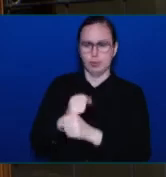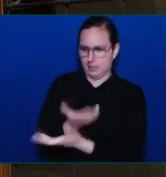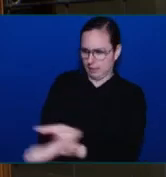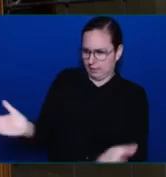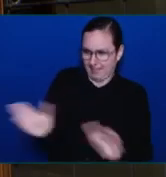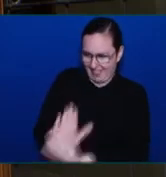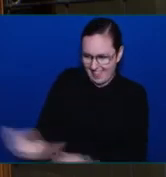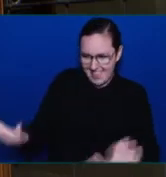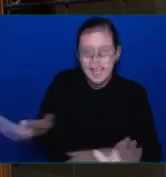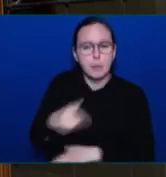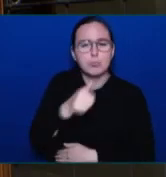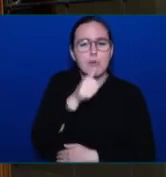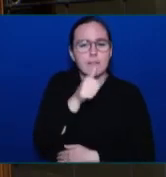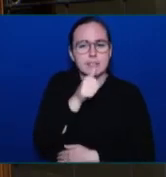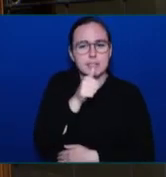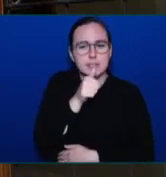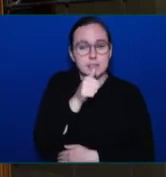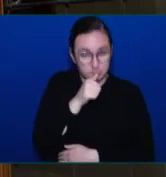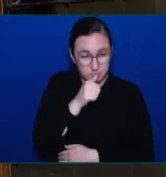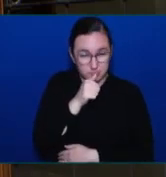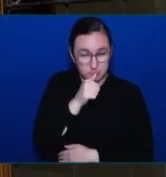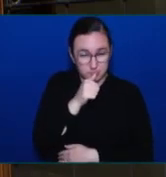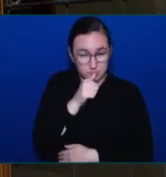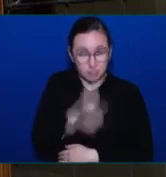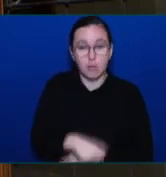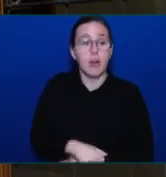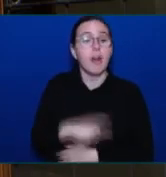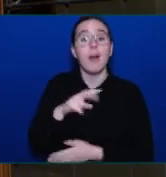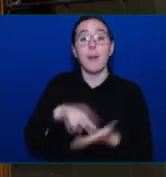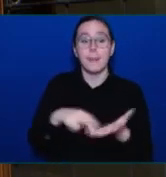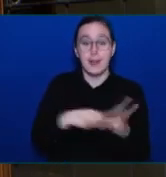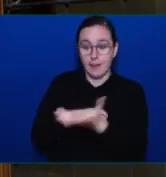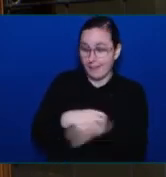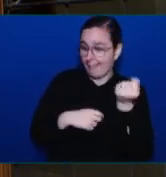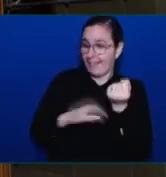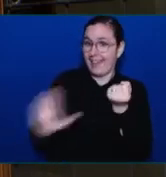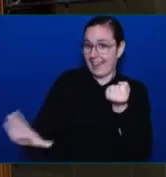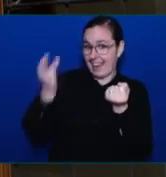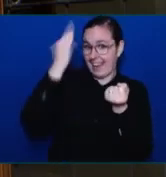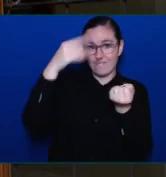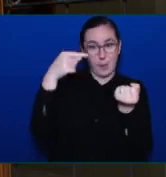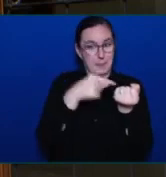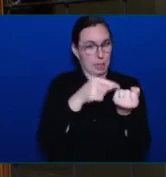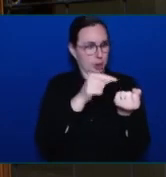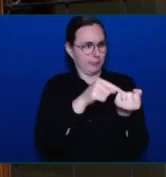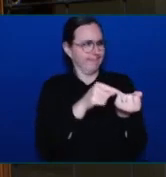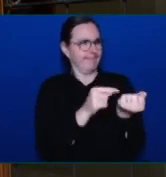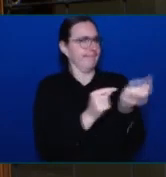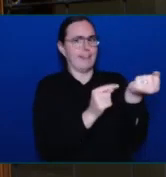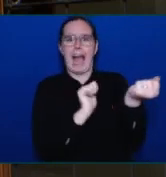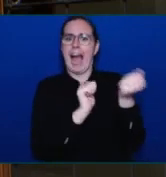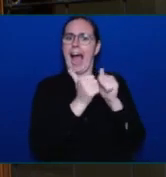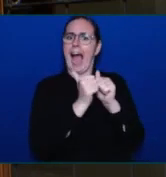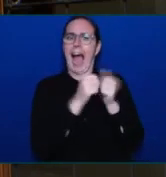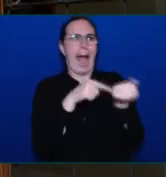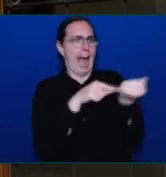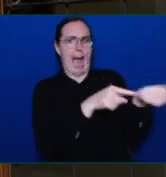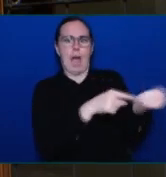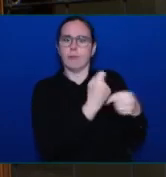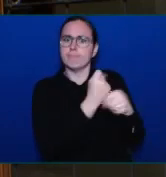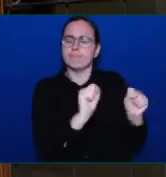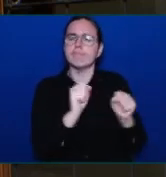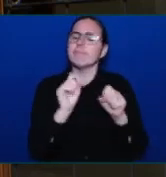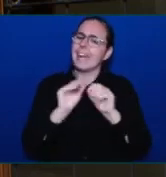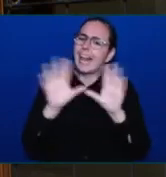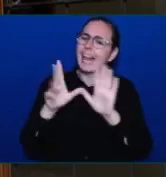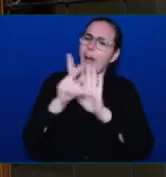by public bodies, outlines rules for collecting, using, and disclosing personal information in the public sector, and